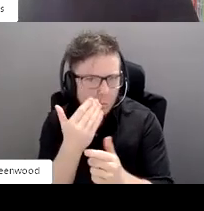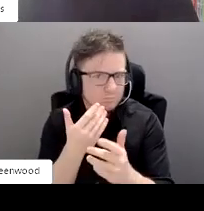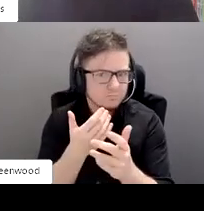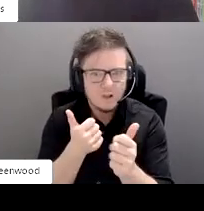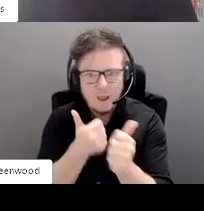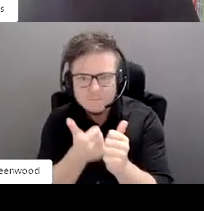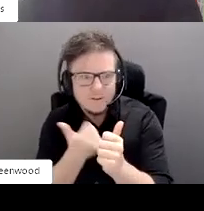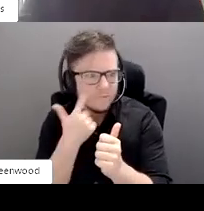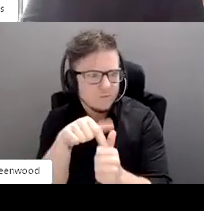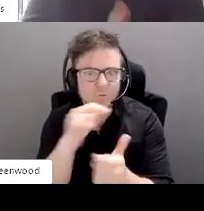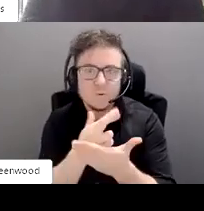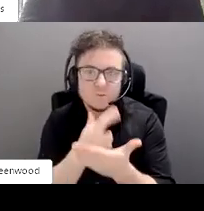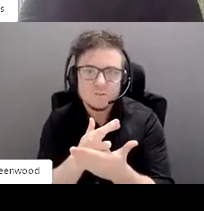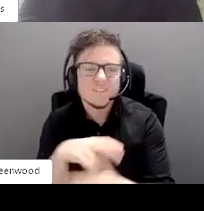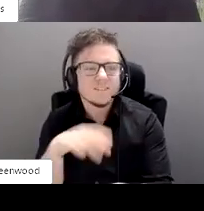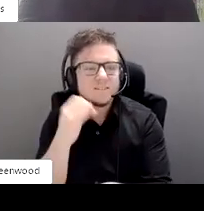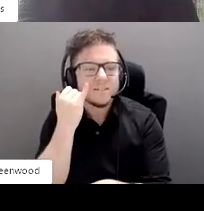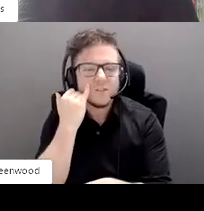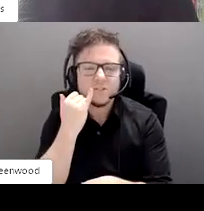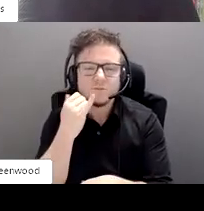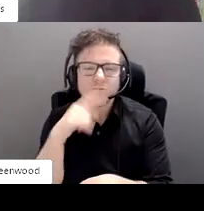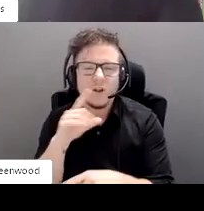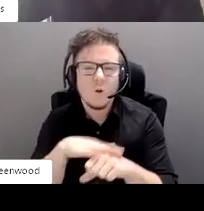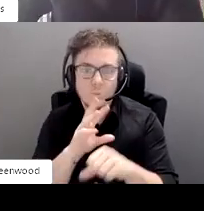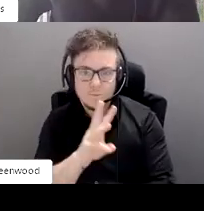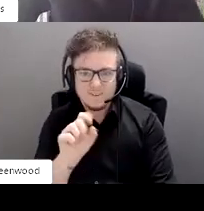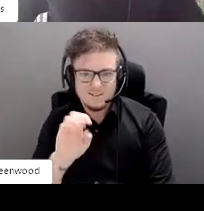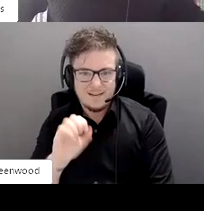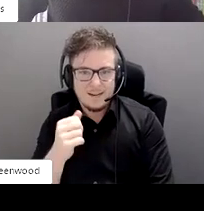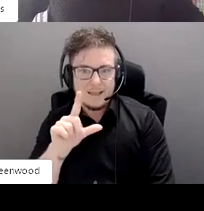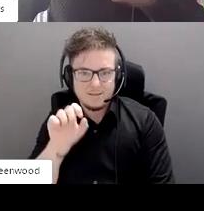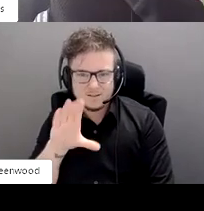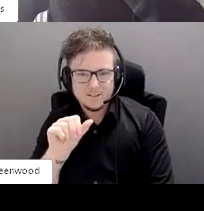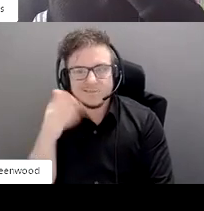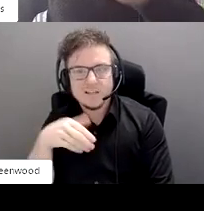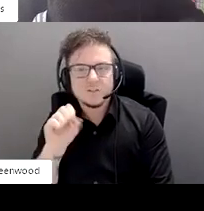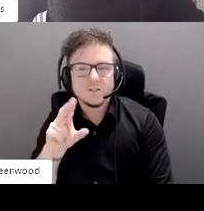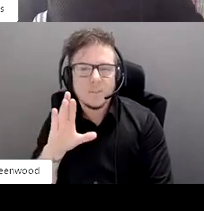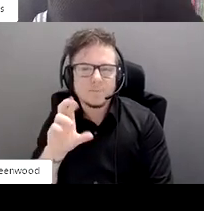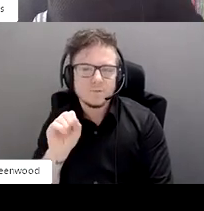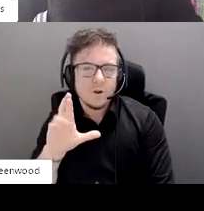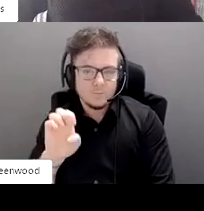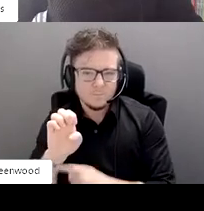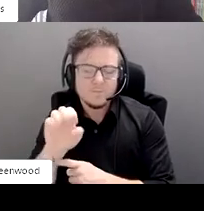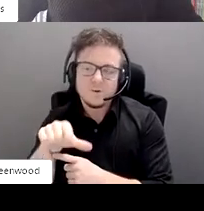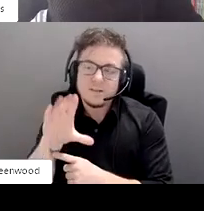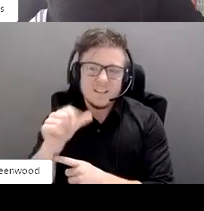that Egale does, make sure you go to egale.ca/subscribe to sign up to our monthly newsletter.